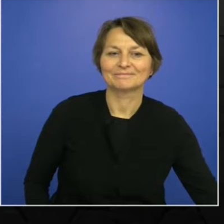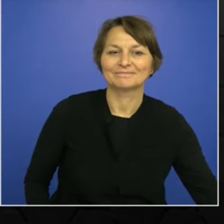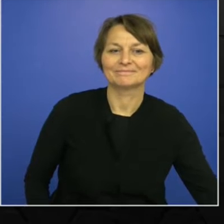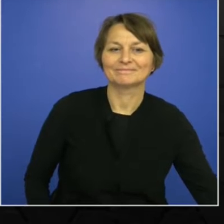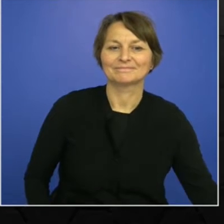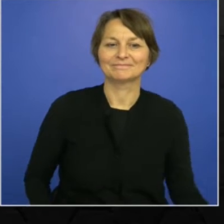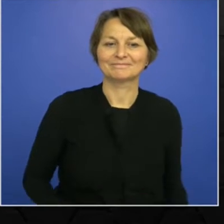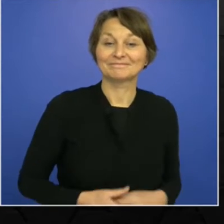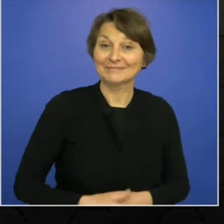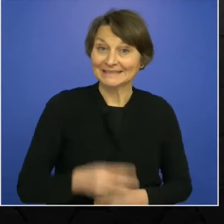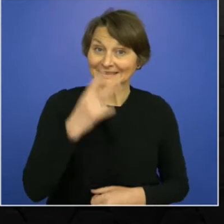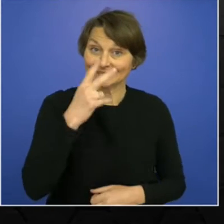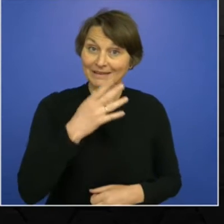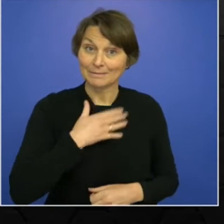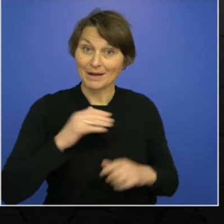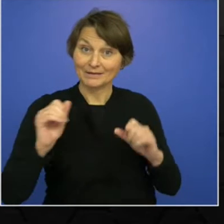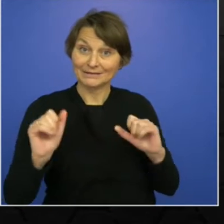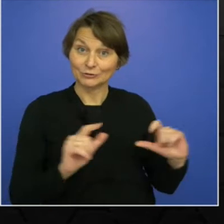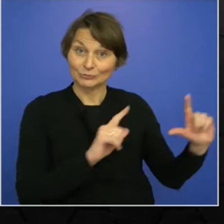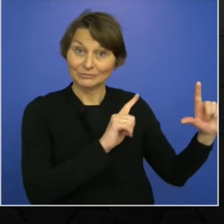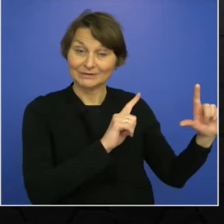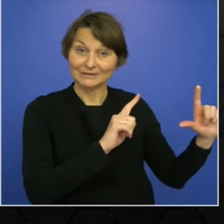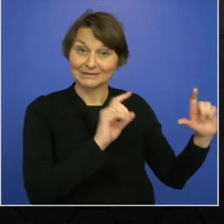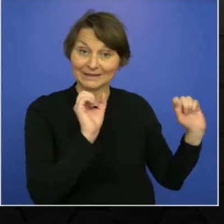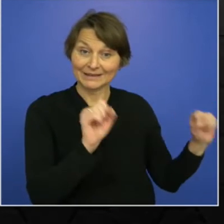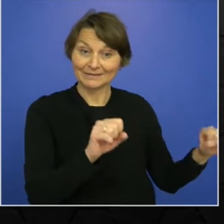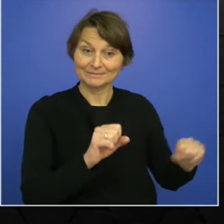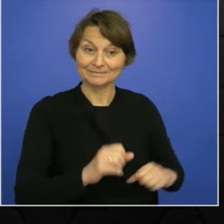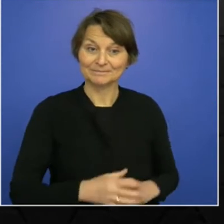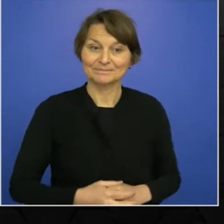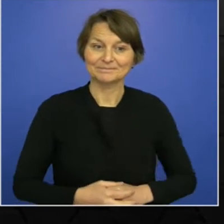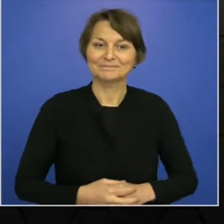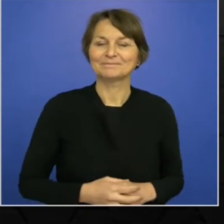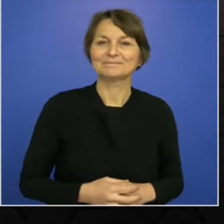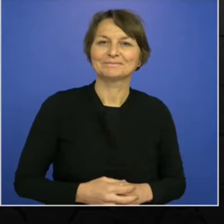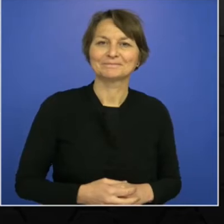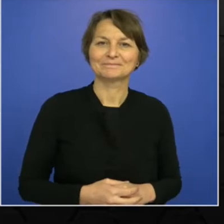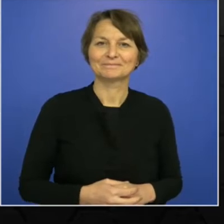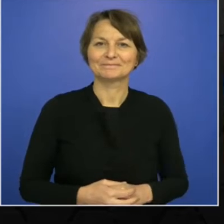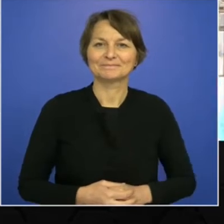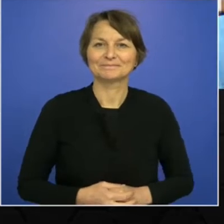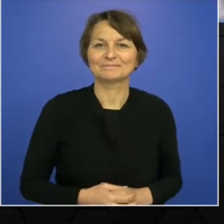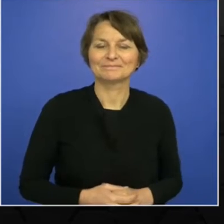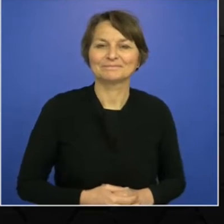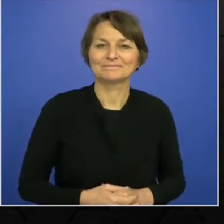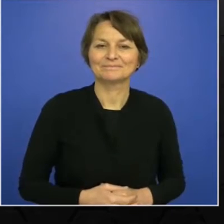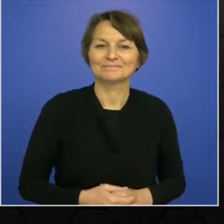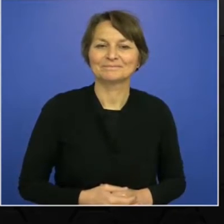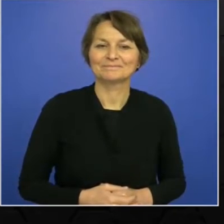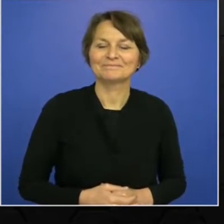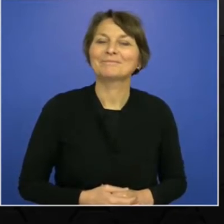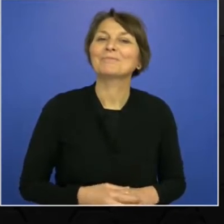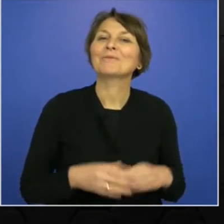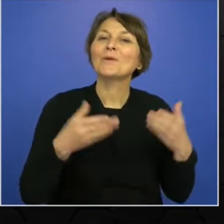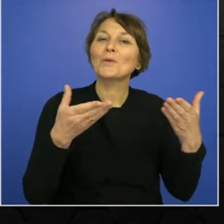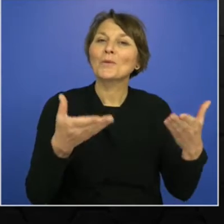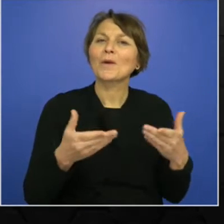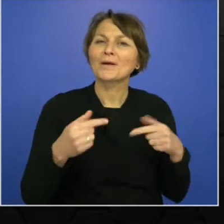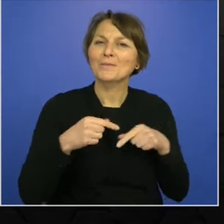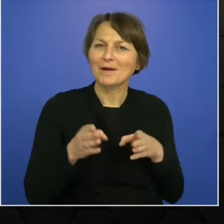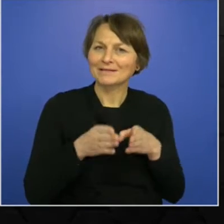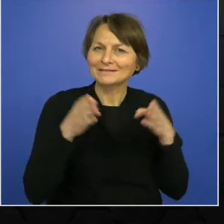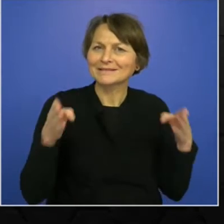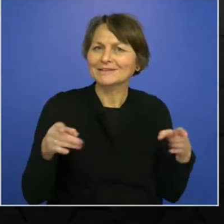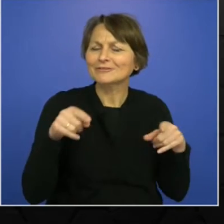Can you see my screen? Yep. Yeah. Okay. So, welcome to my session about how you can create your